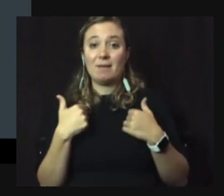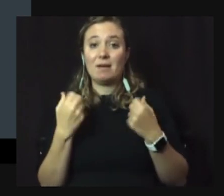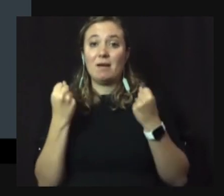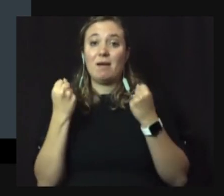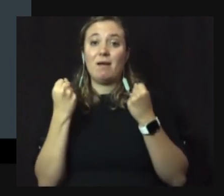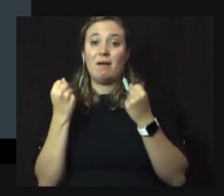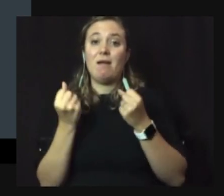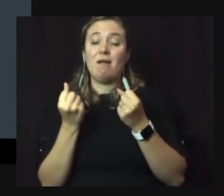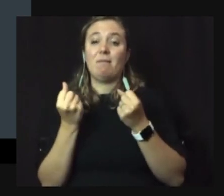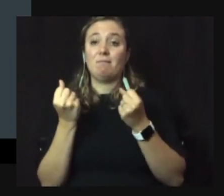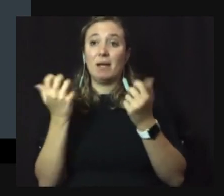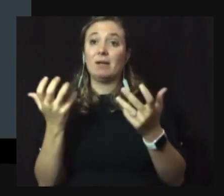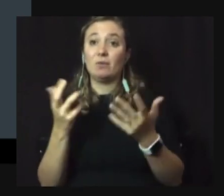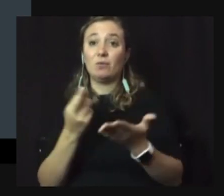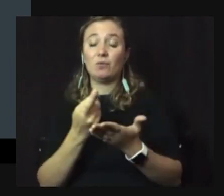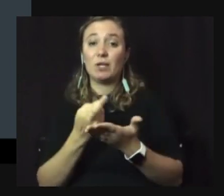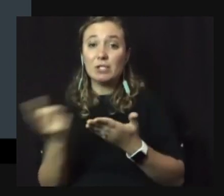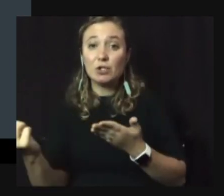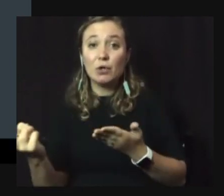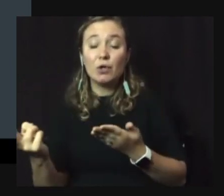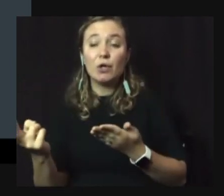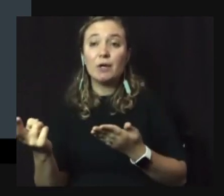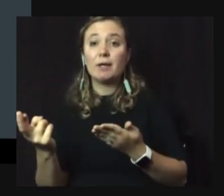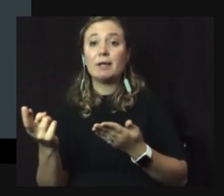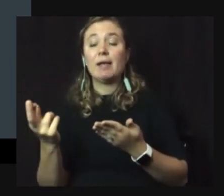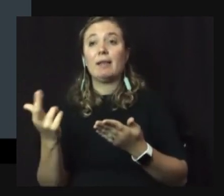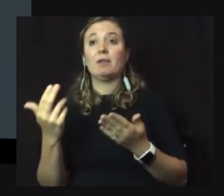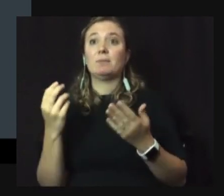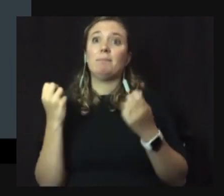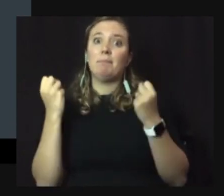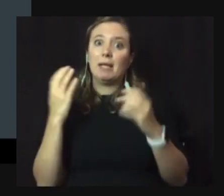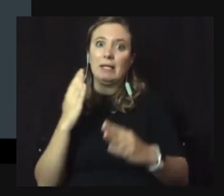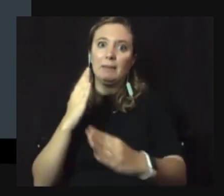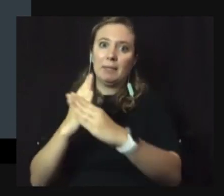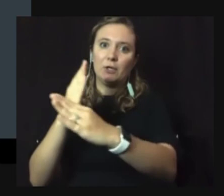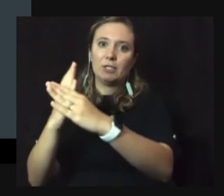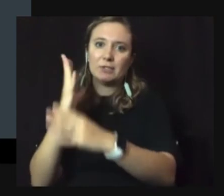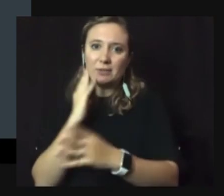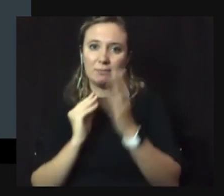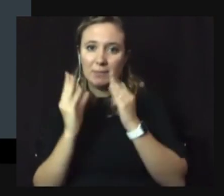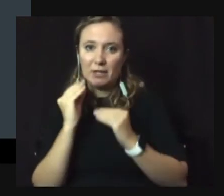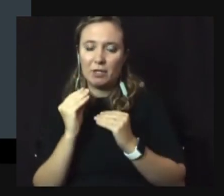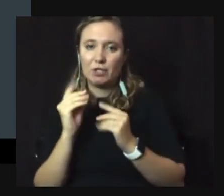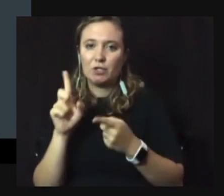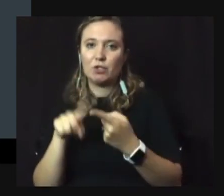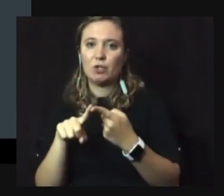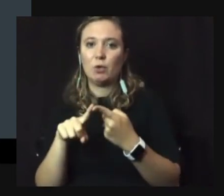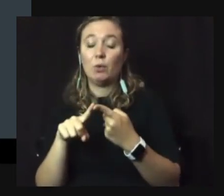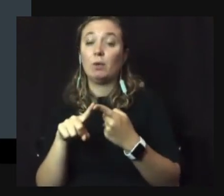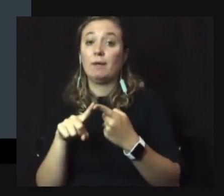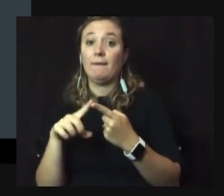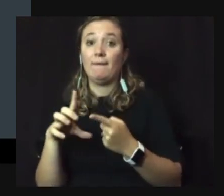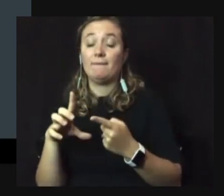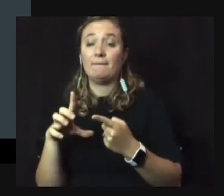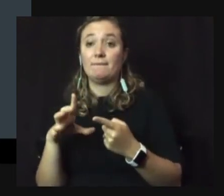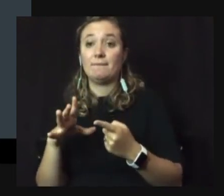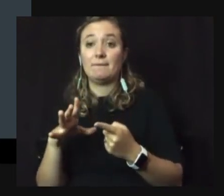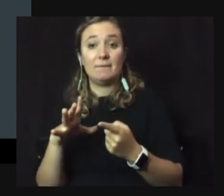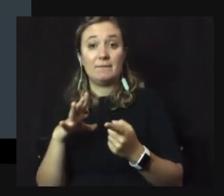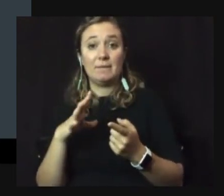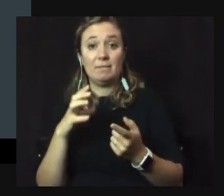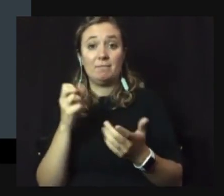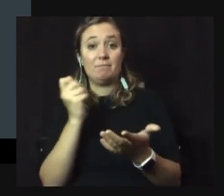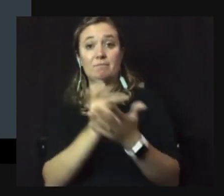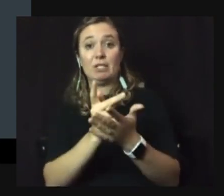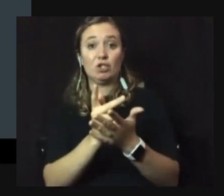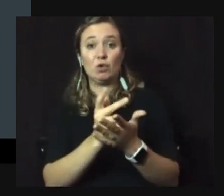experience barrier after barrier to the official diagnosis. And so, in